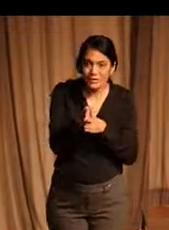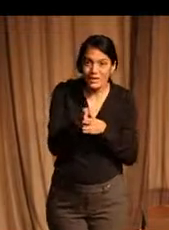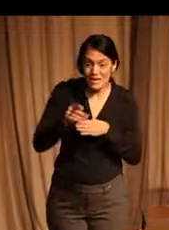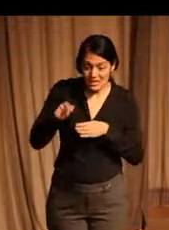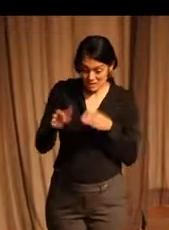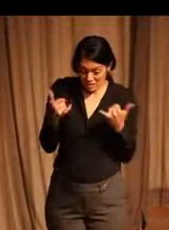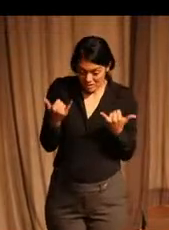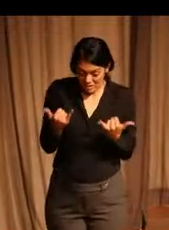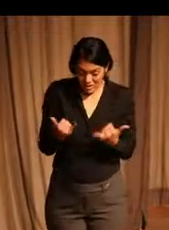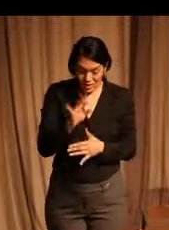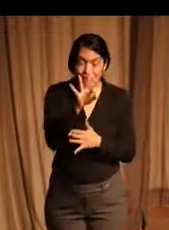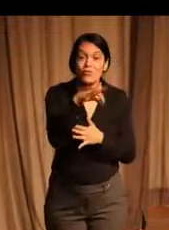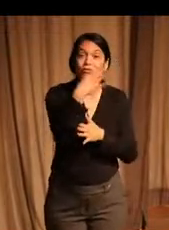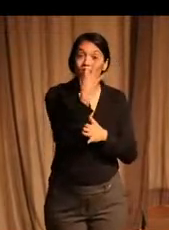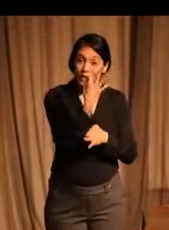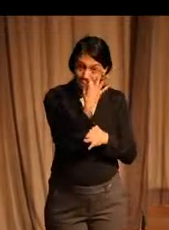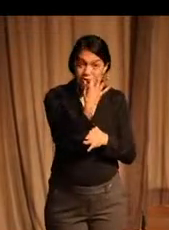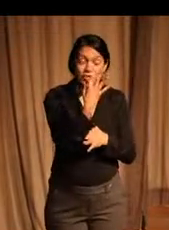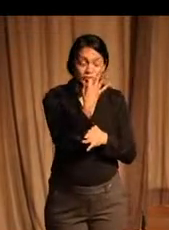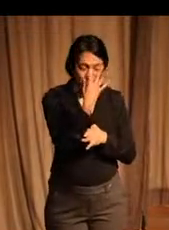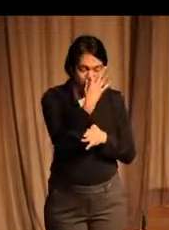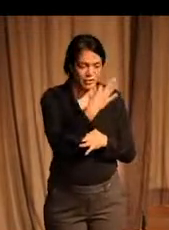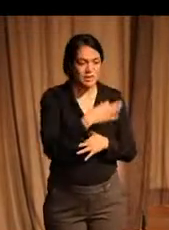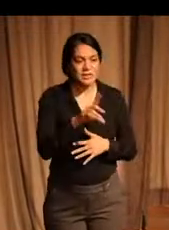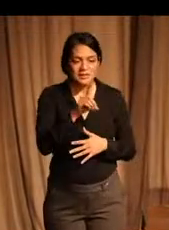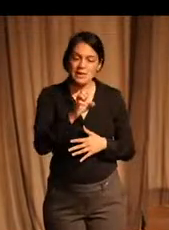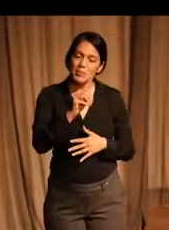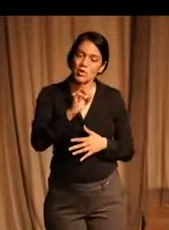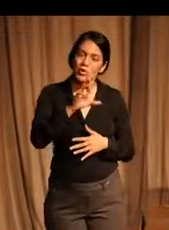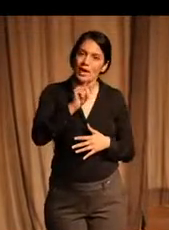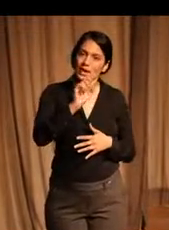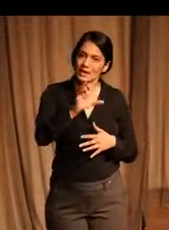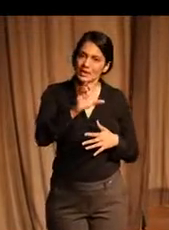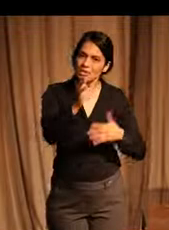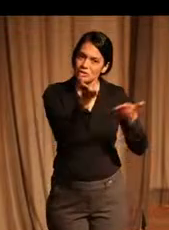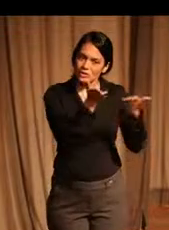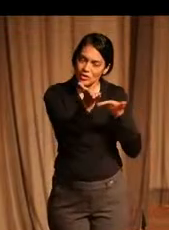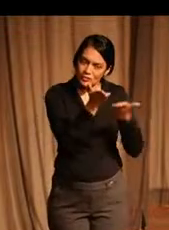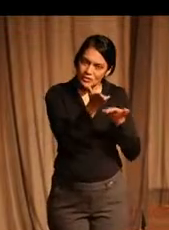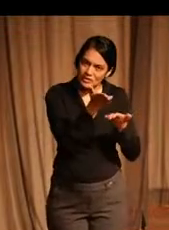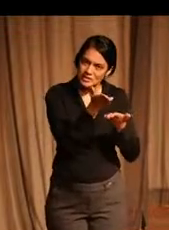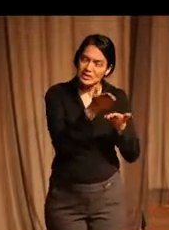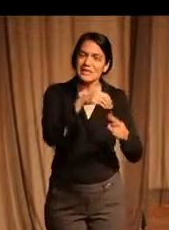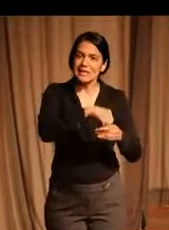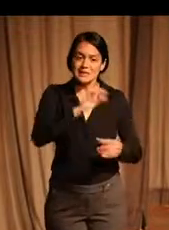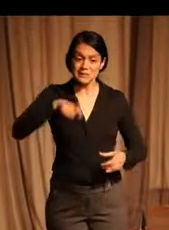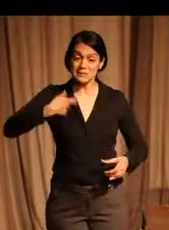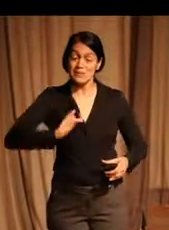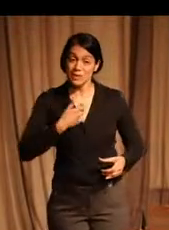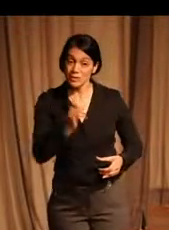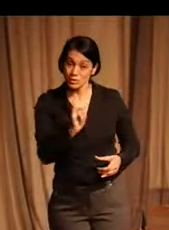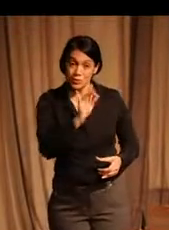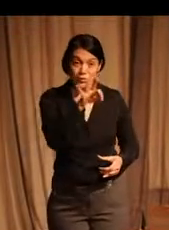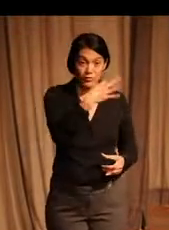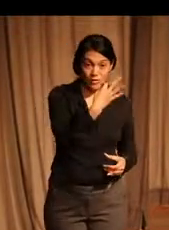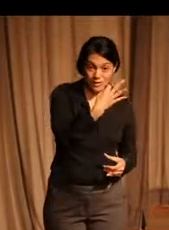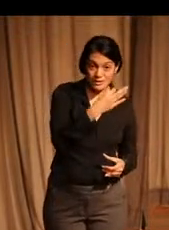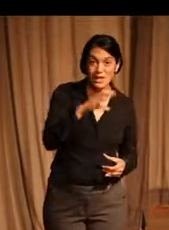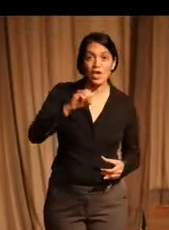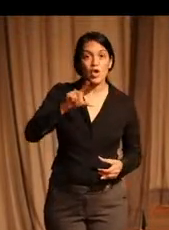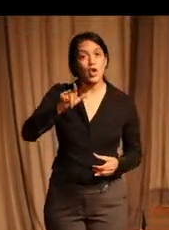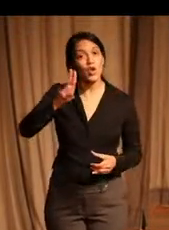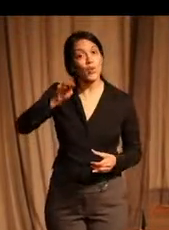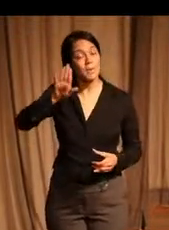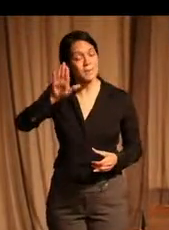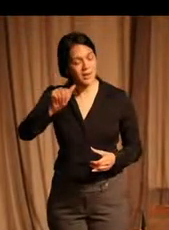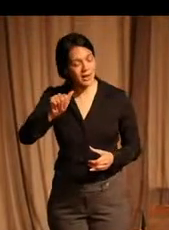enabled her to work for the French Diplomatic Service as cultural attaché and director of the Institut Français in Seville, Spain, and in Colombia as regional